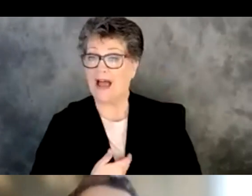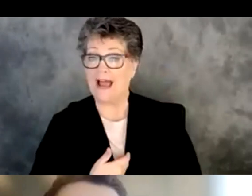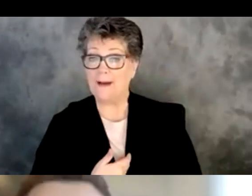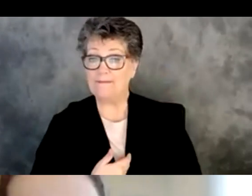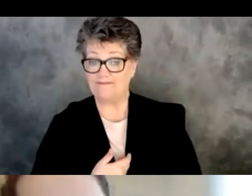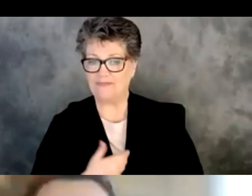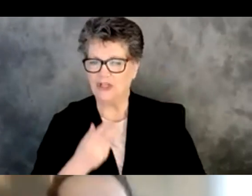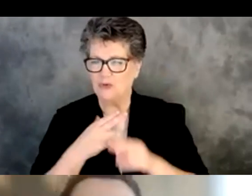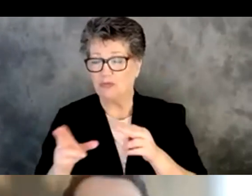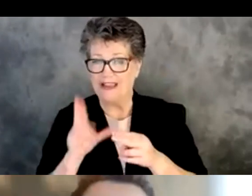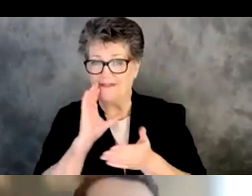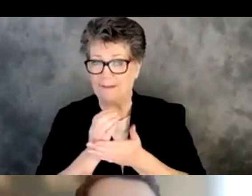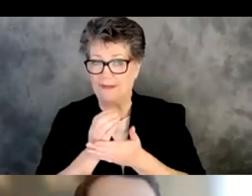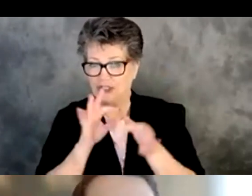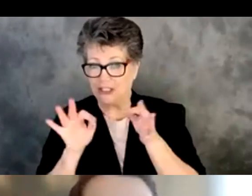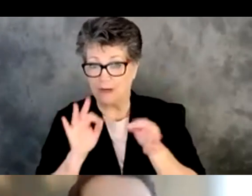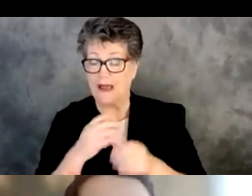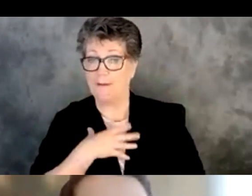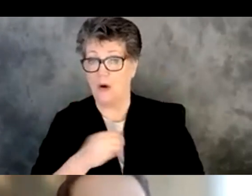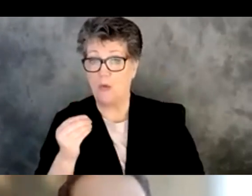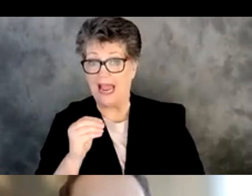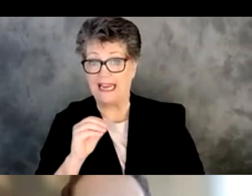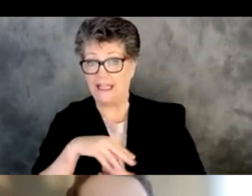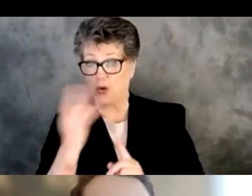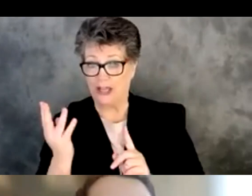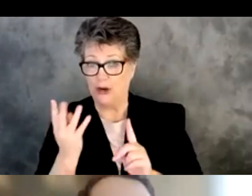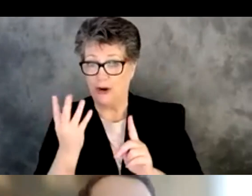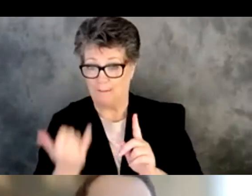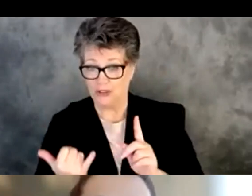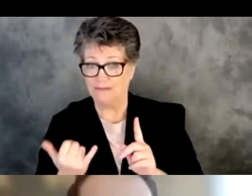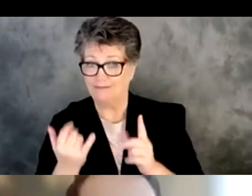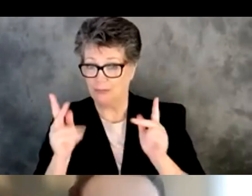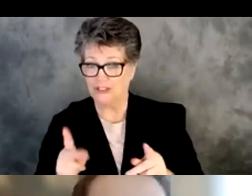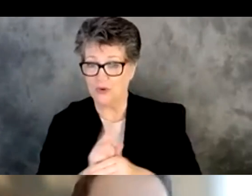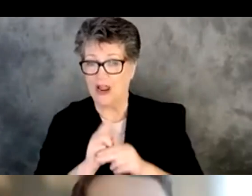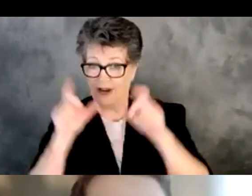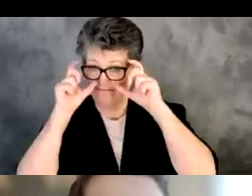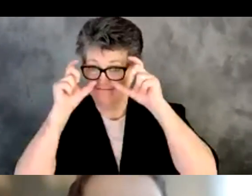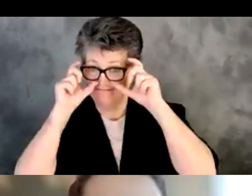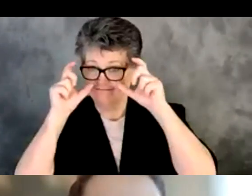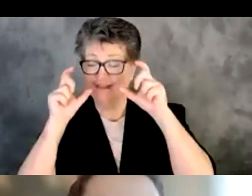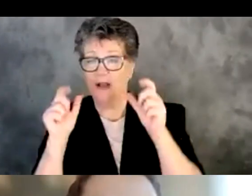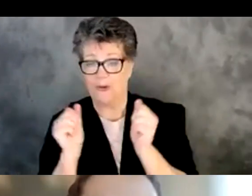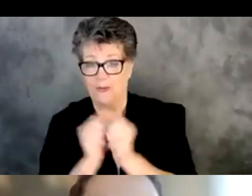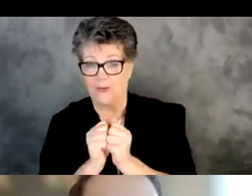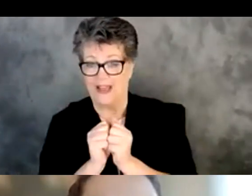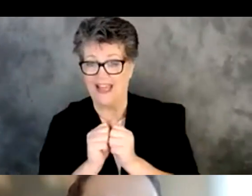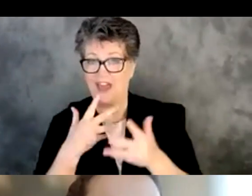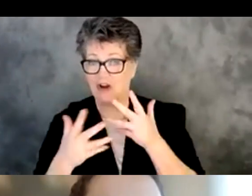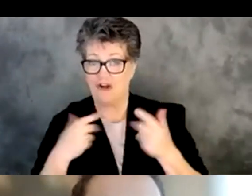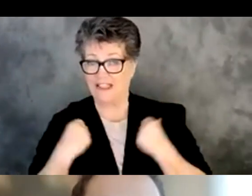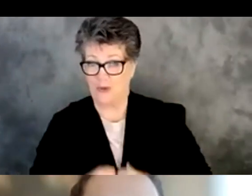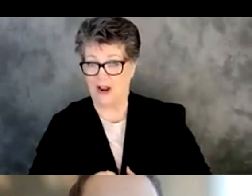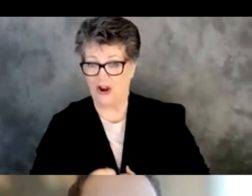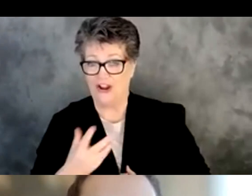I'll do a brief image description. I'm a white queer person wearing aviator glasses with a gray sweater